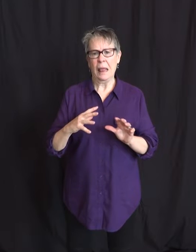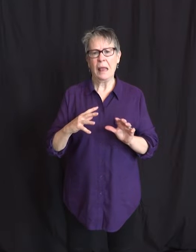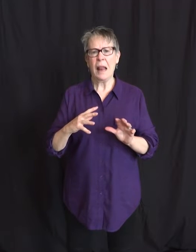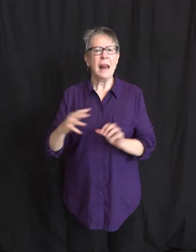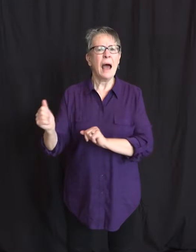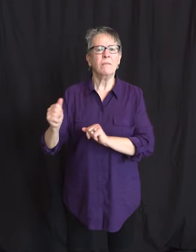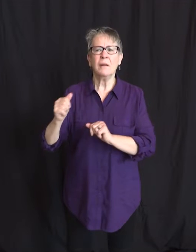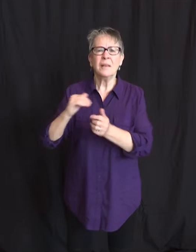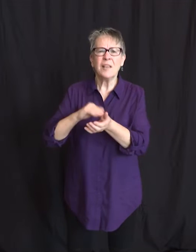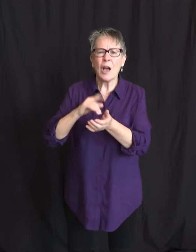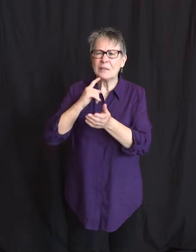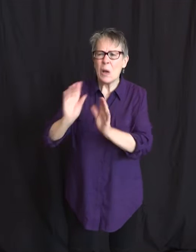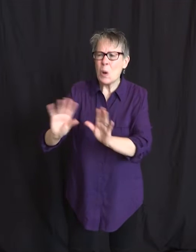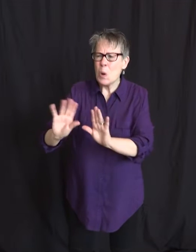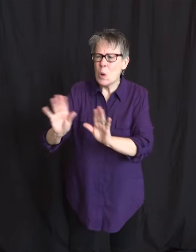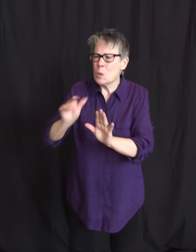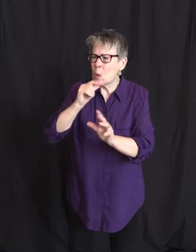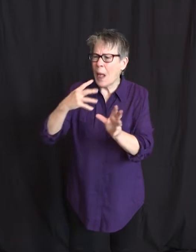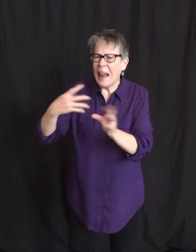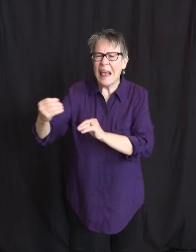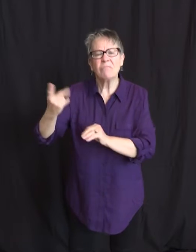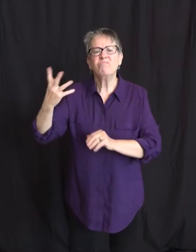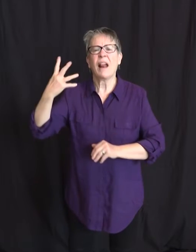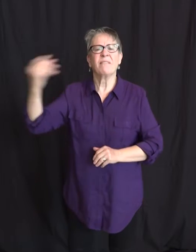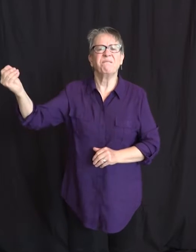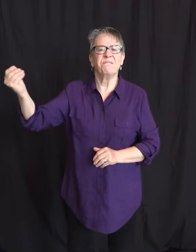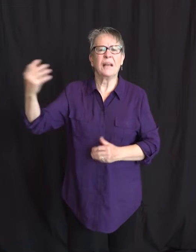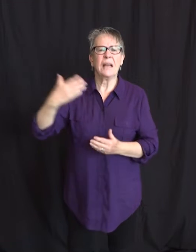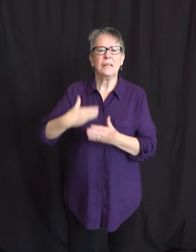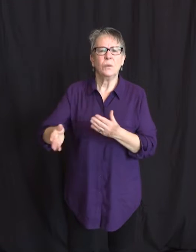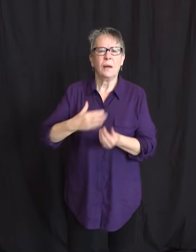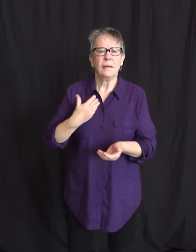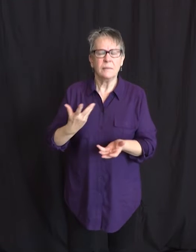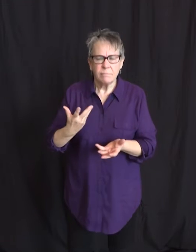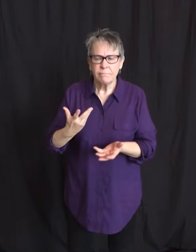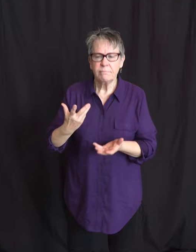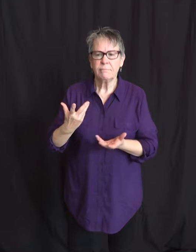2.98% were discharged to another facility type, and